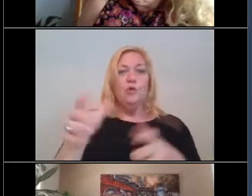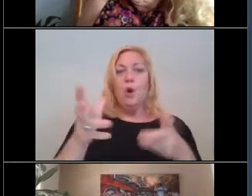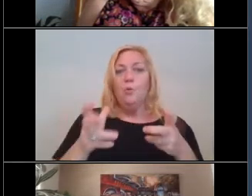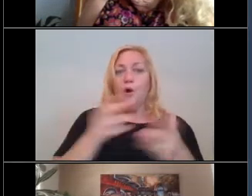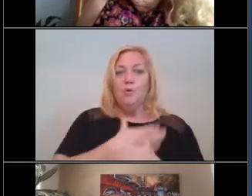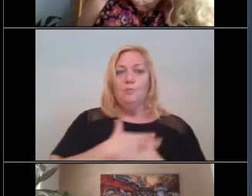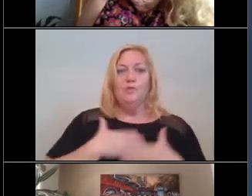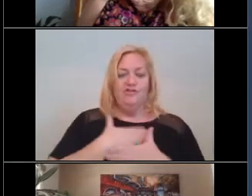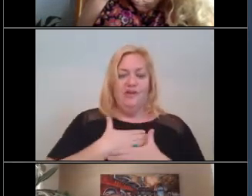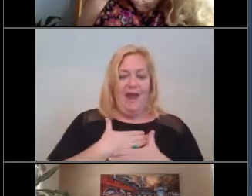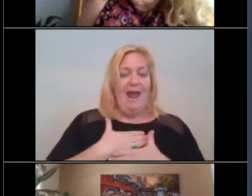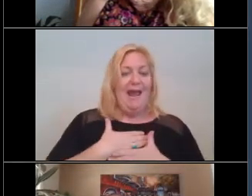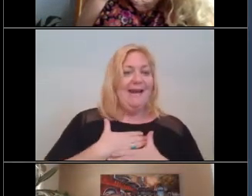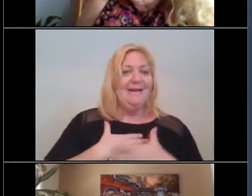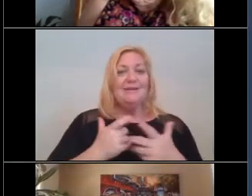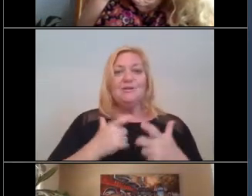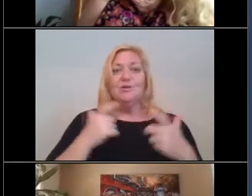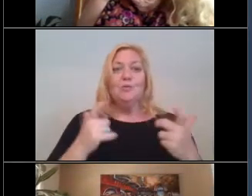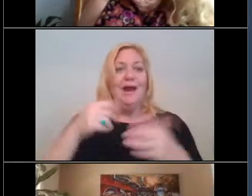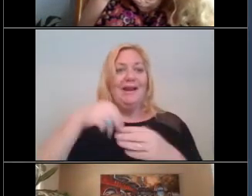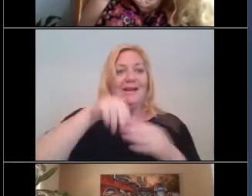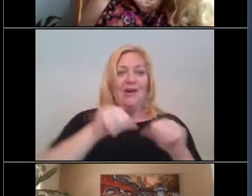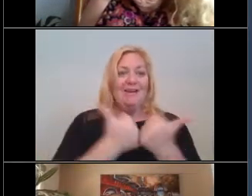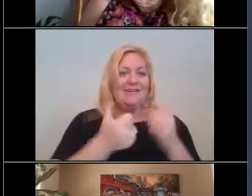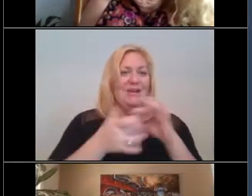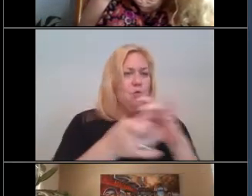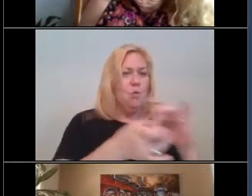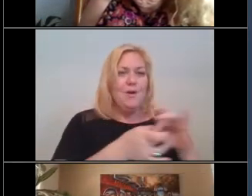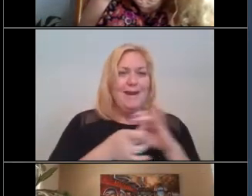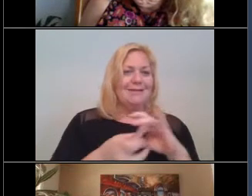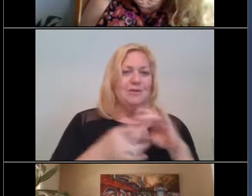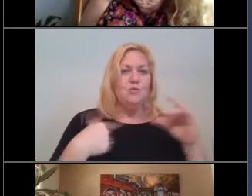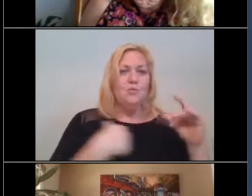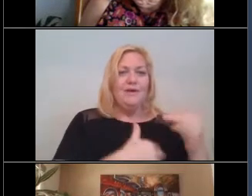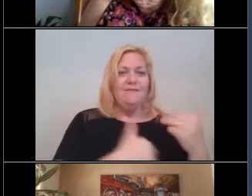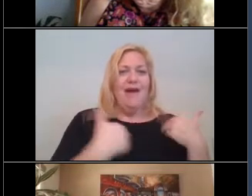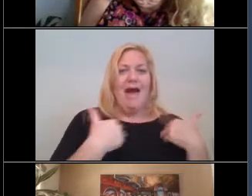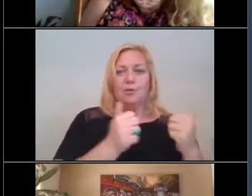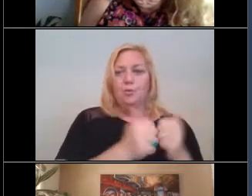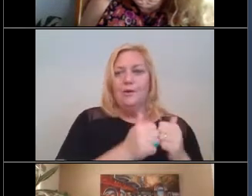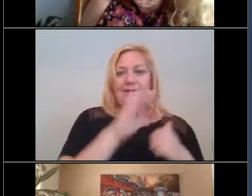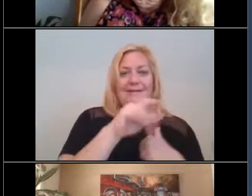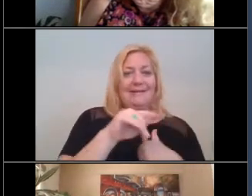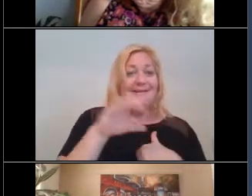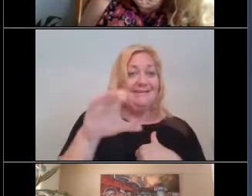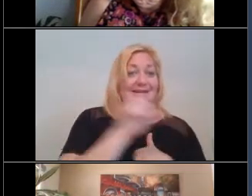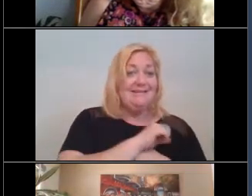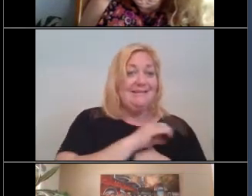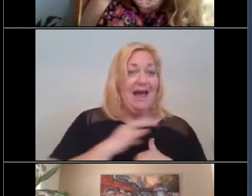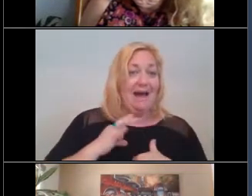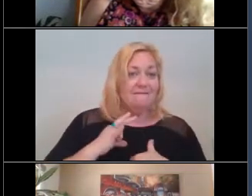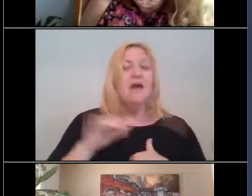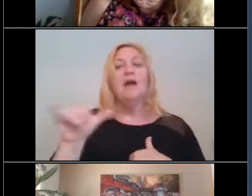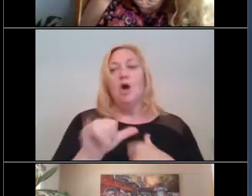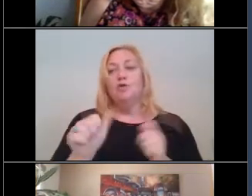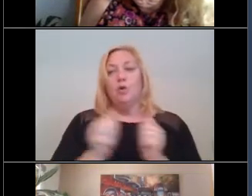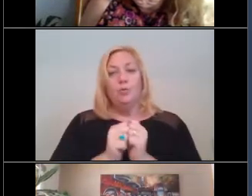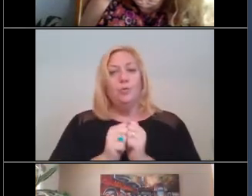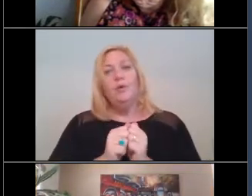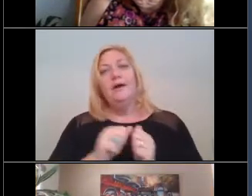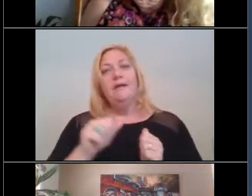appreciate the great interagency coordination we've had with CTC staff and also with Avital